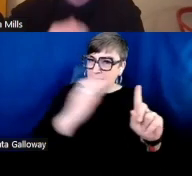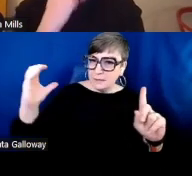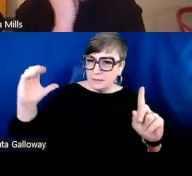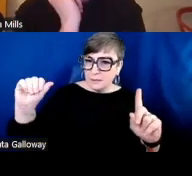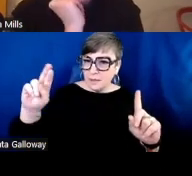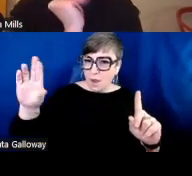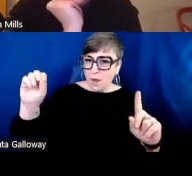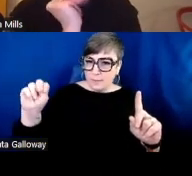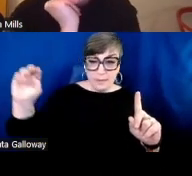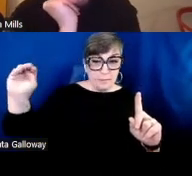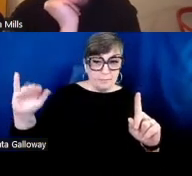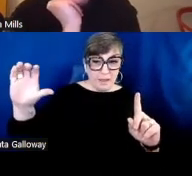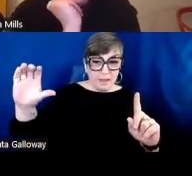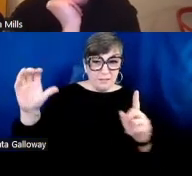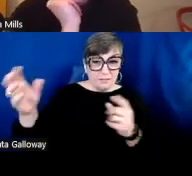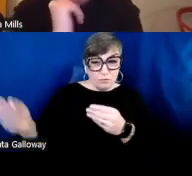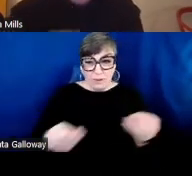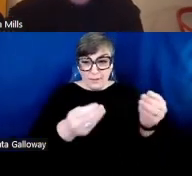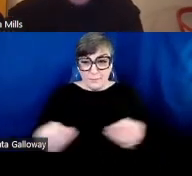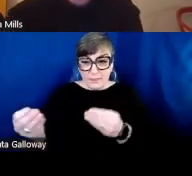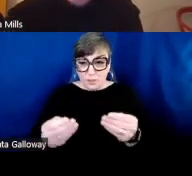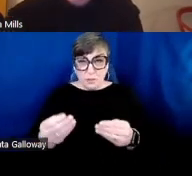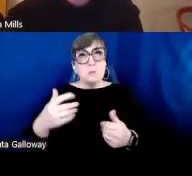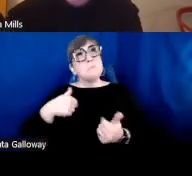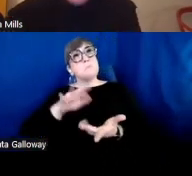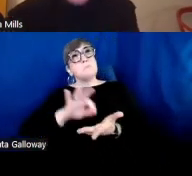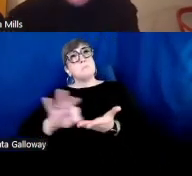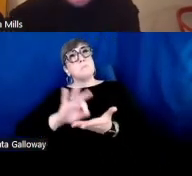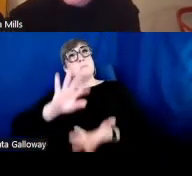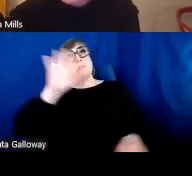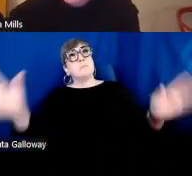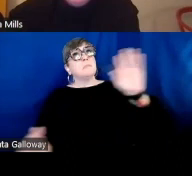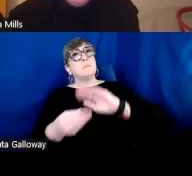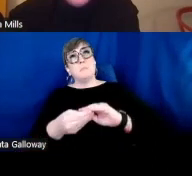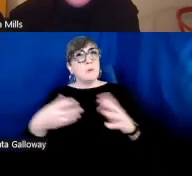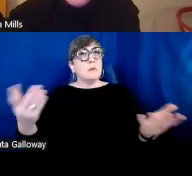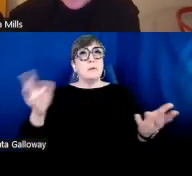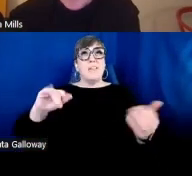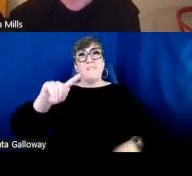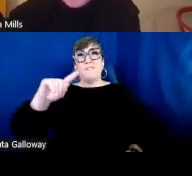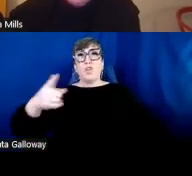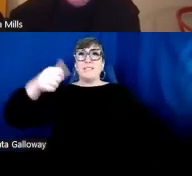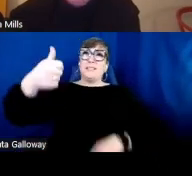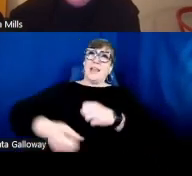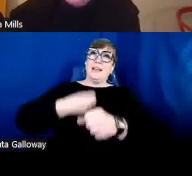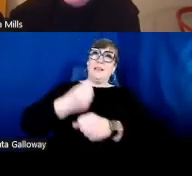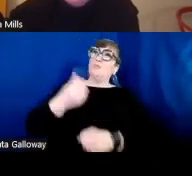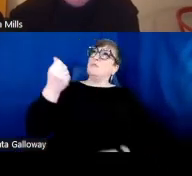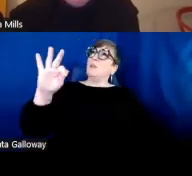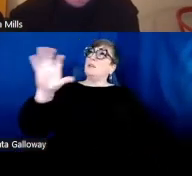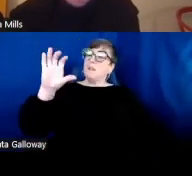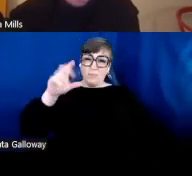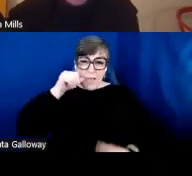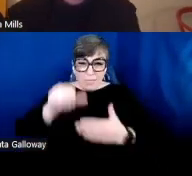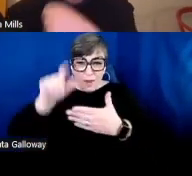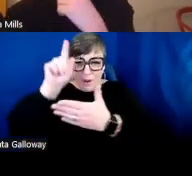by my count in the first decade of the 20th century a letter arrived every week or two for edison on the topic